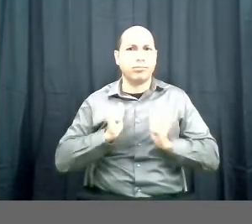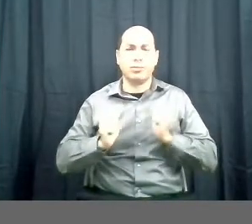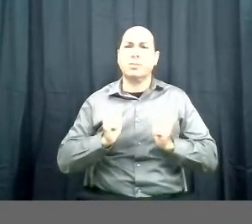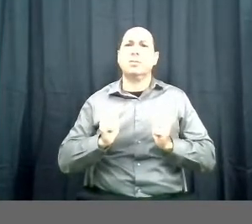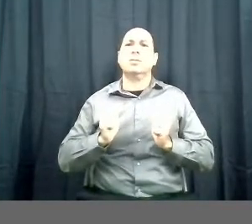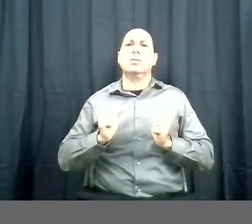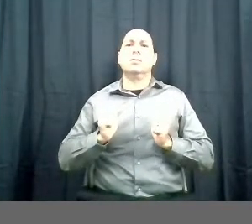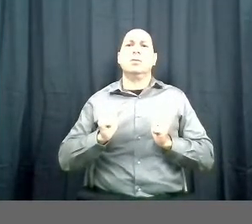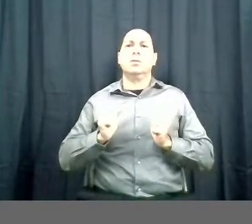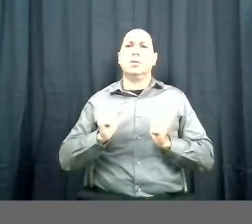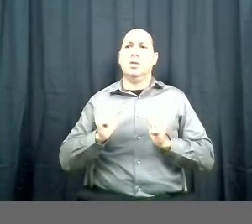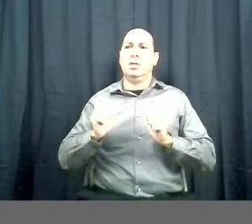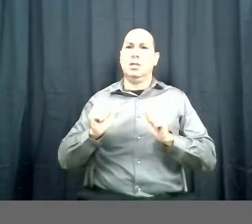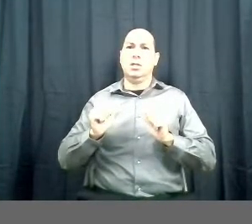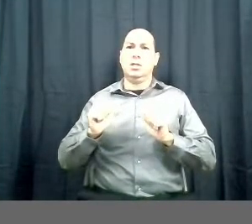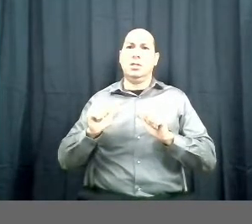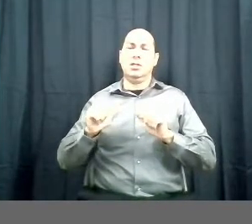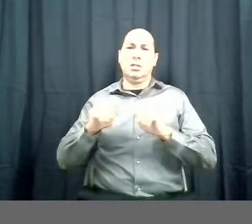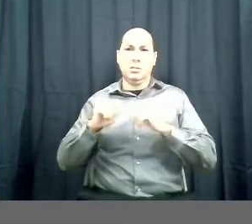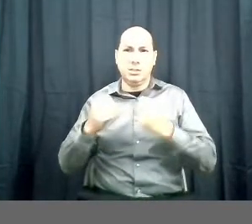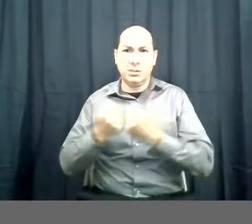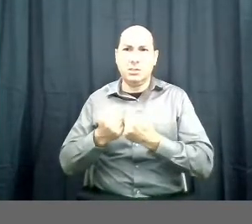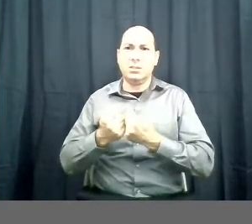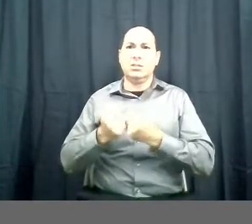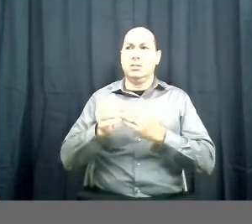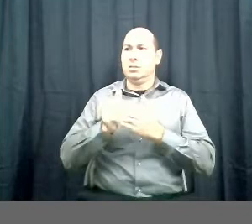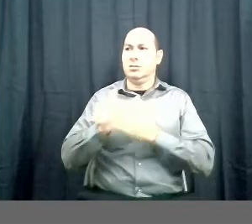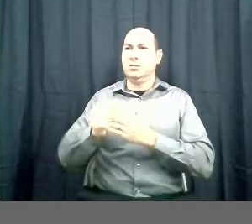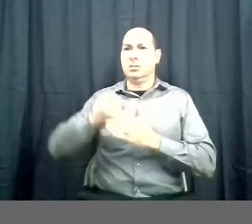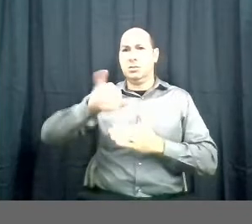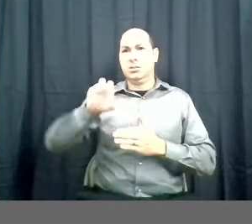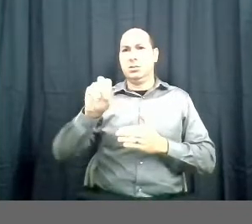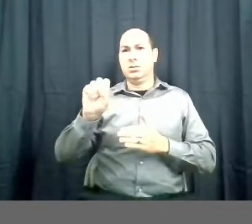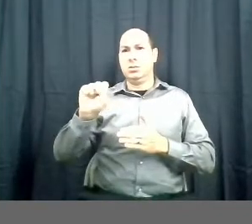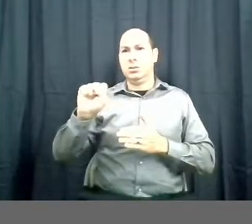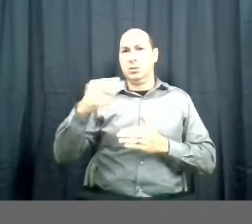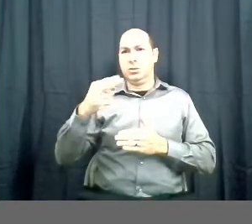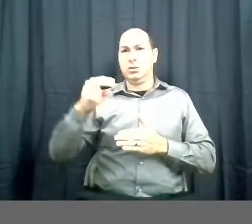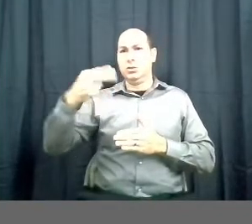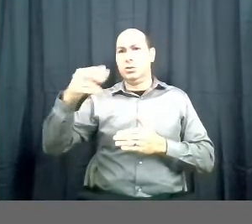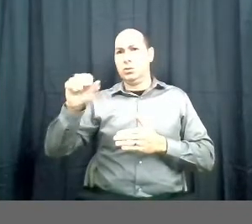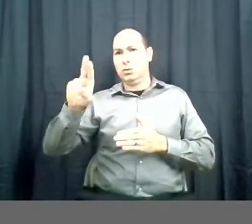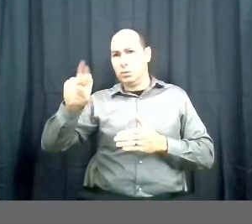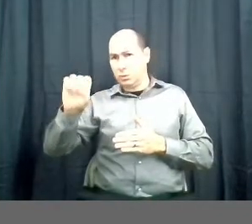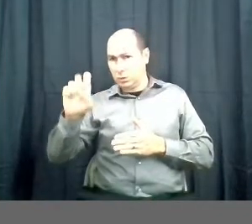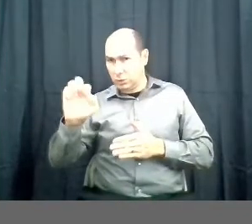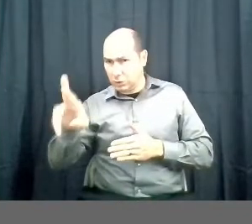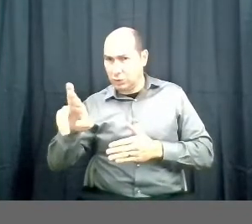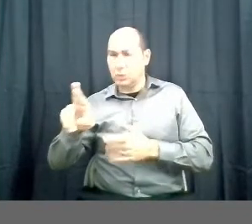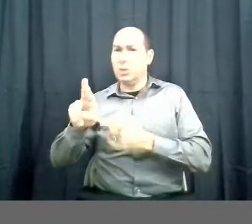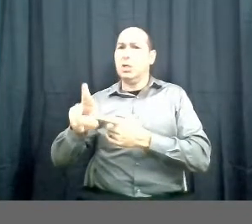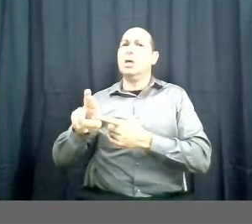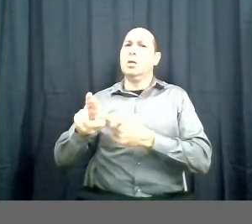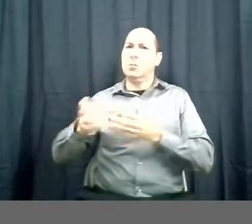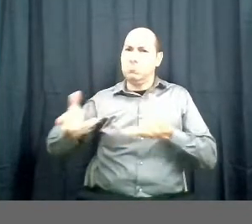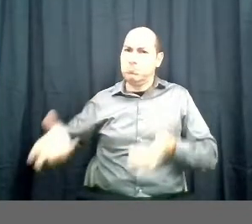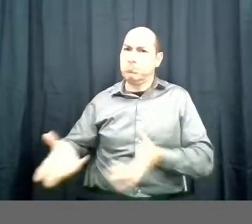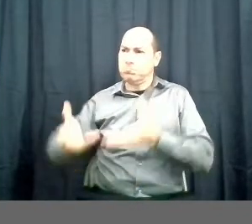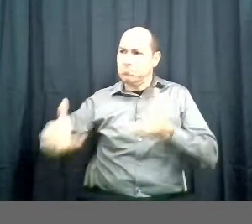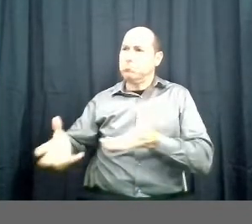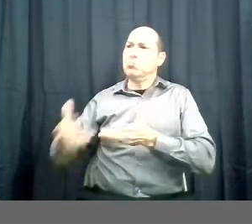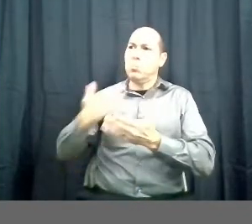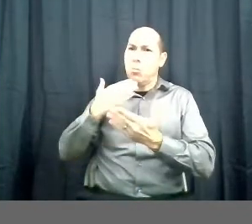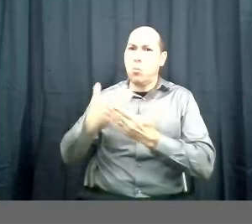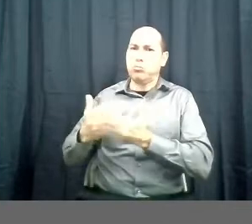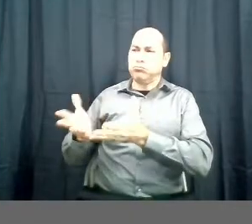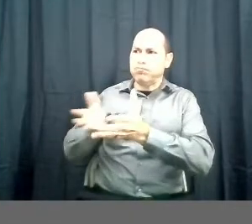team led by Judge Hauser is one that actually promotes that kind of interaction at a